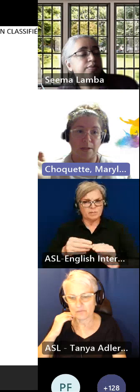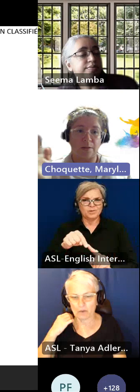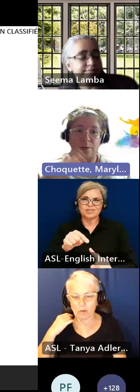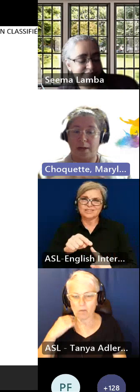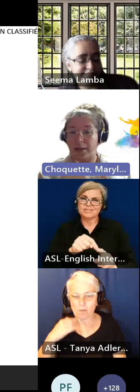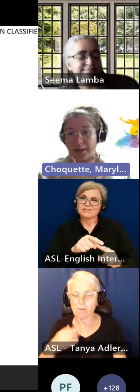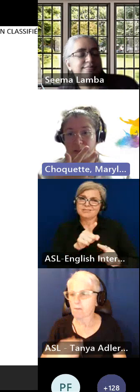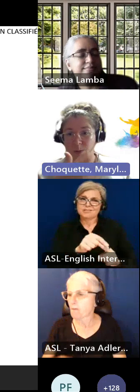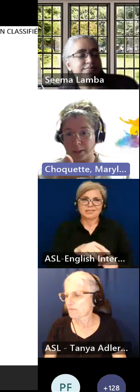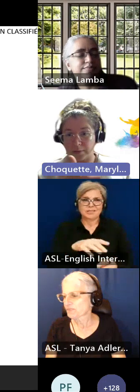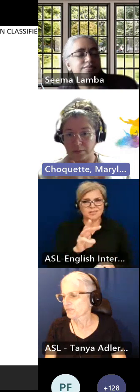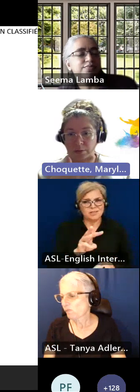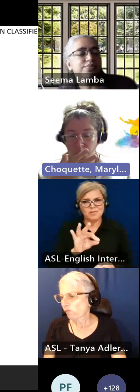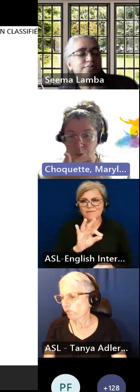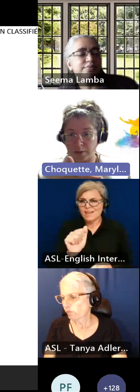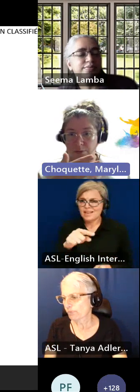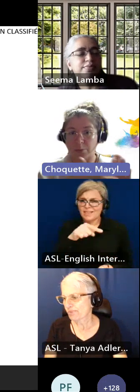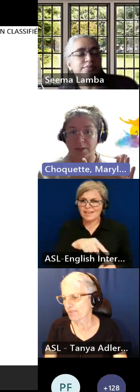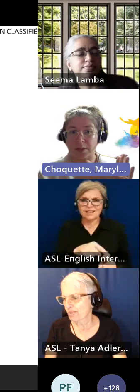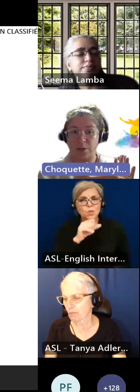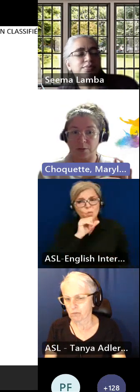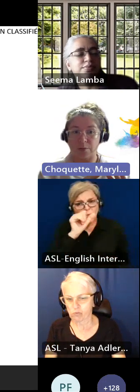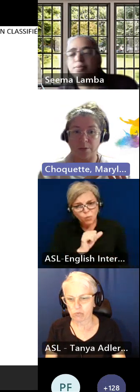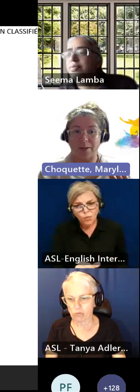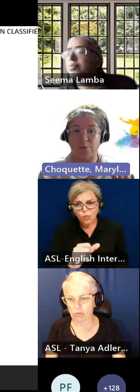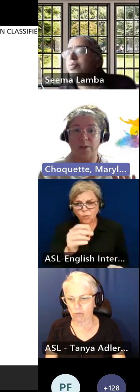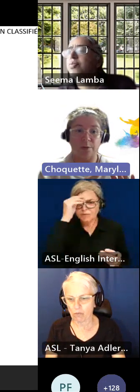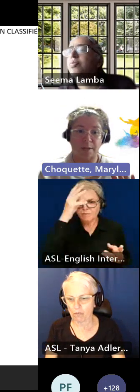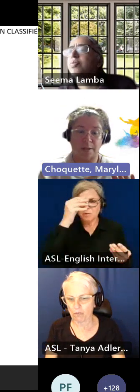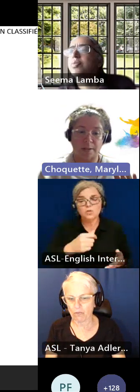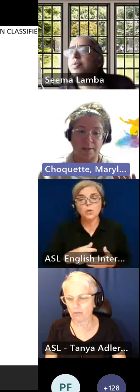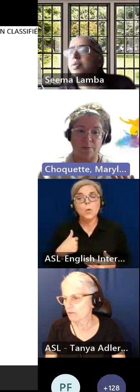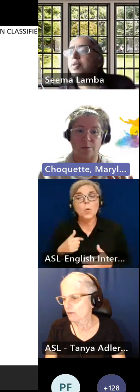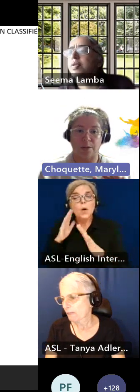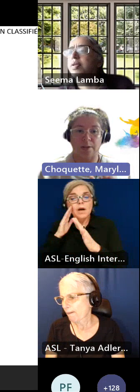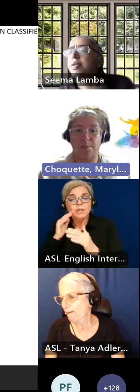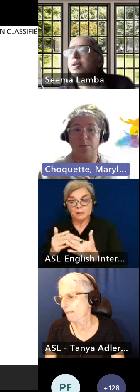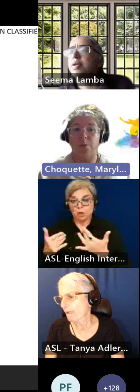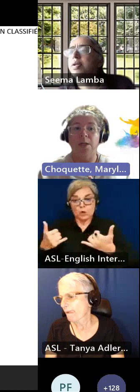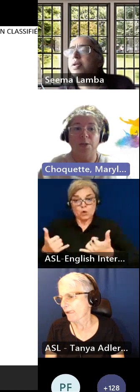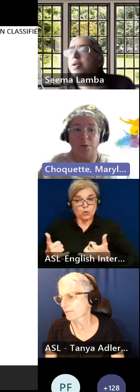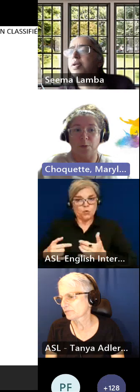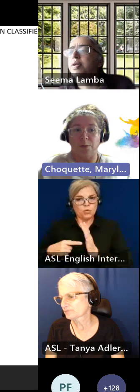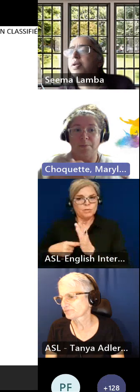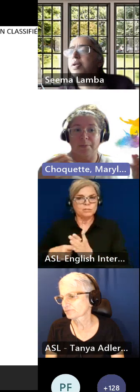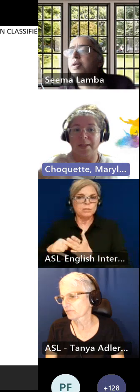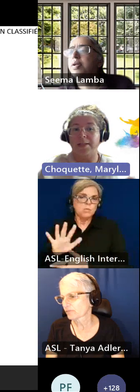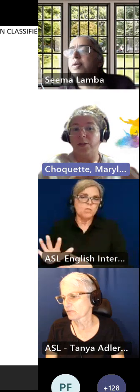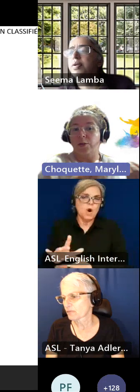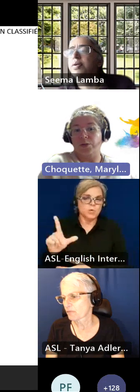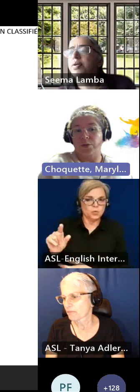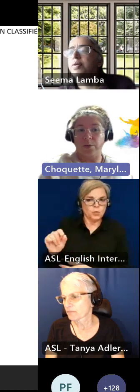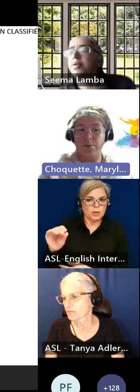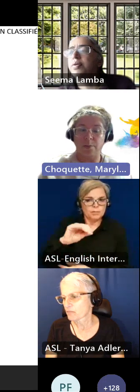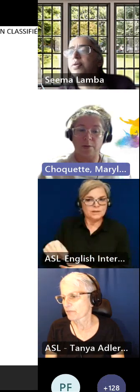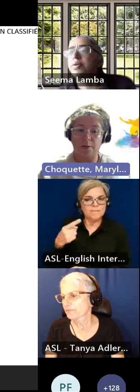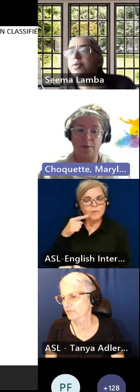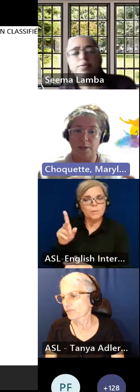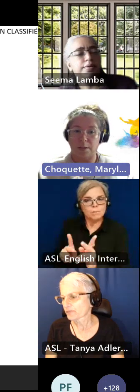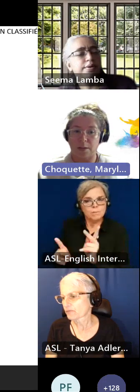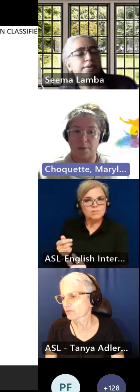old data. So I expect current representation to be around 20%, let's say, for racialized people. So yes, it looks